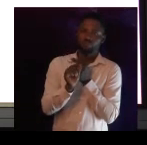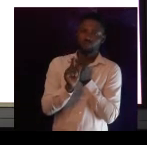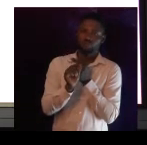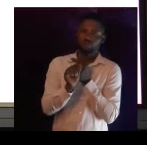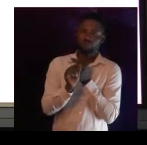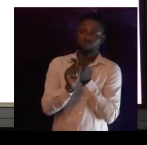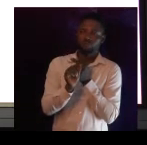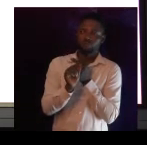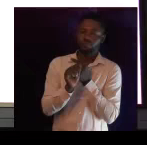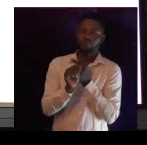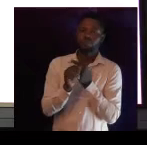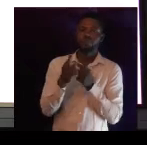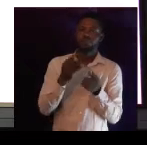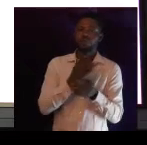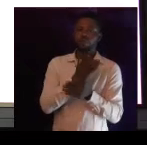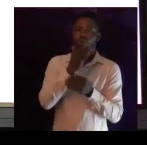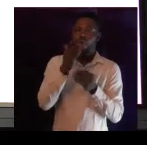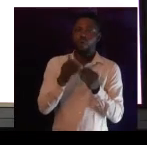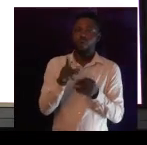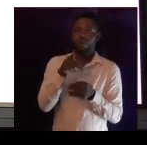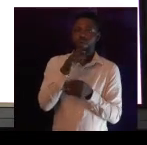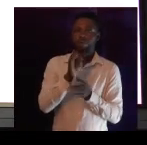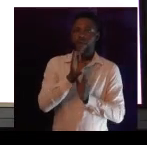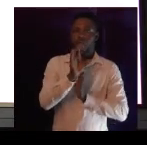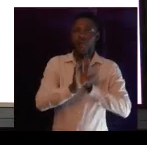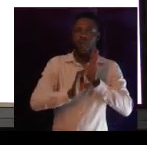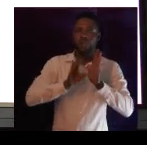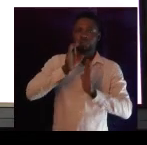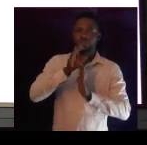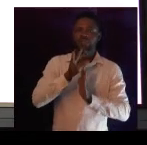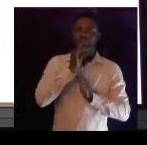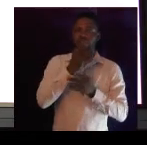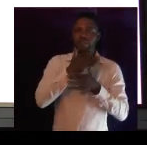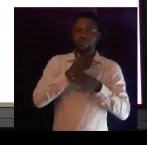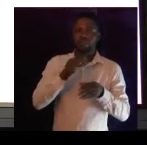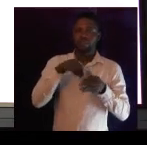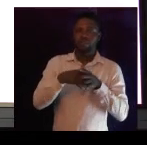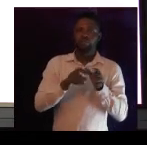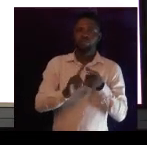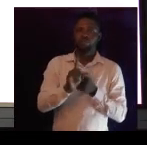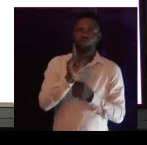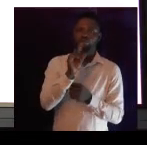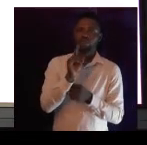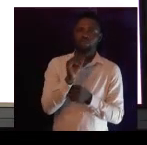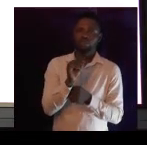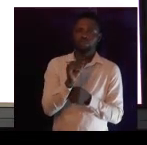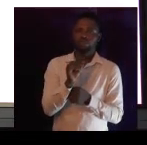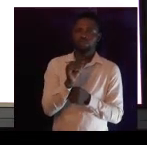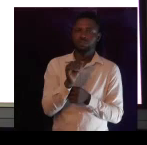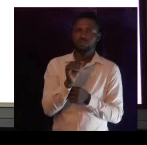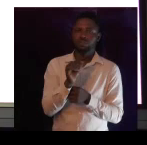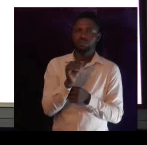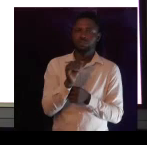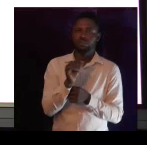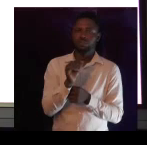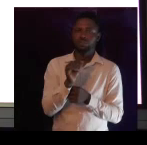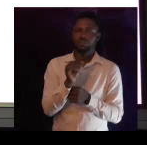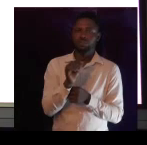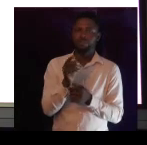18, 19, and 20. So the whole pie chart is divided into 20